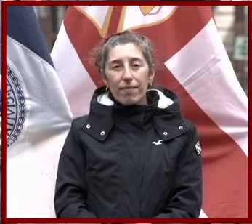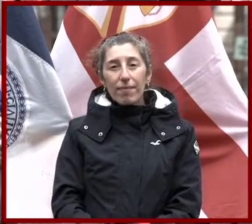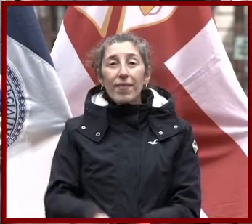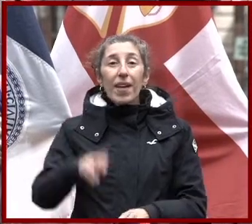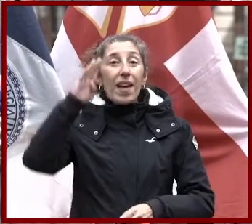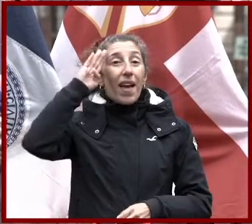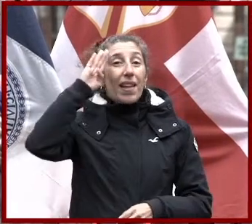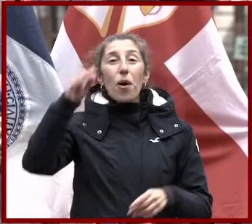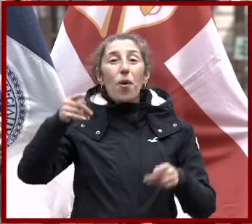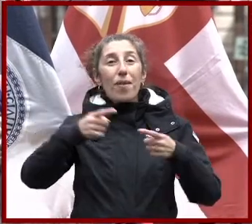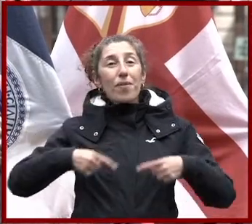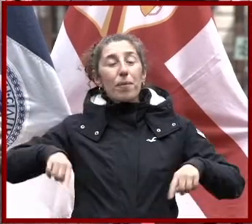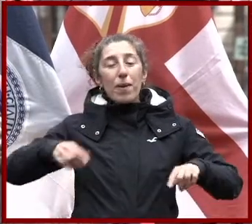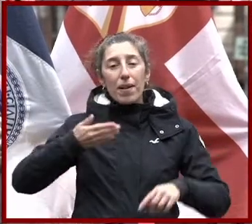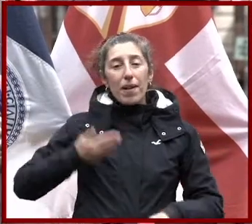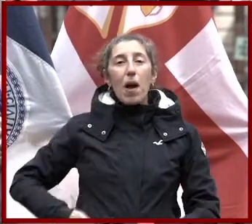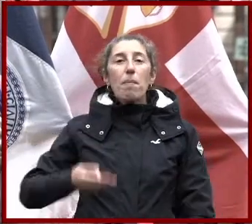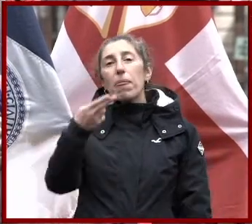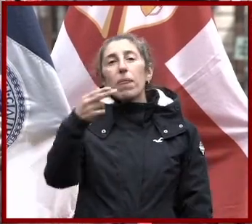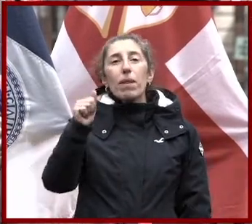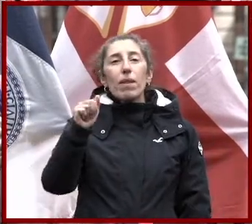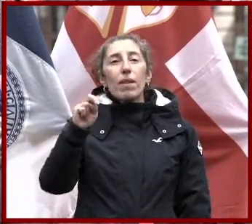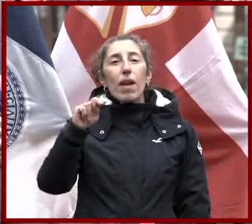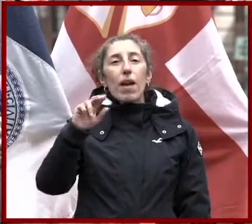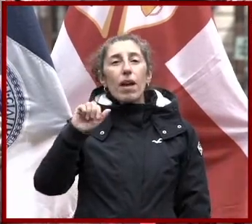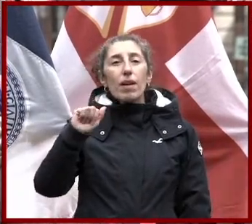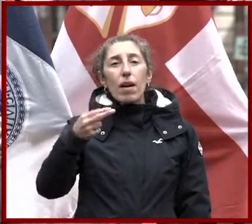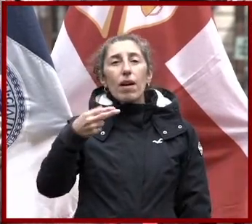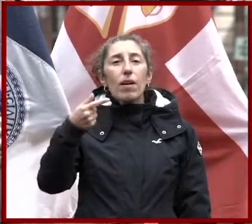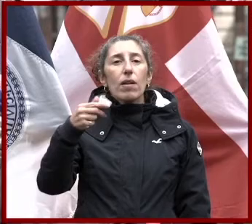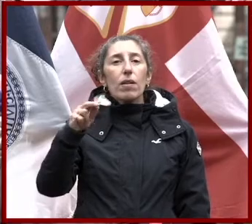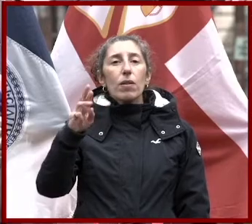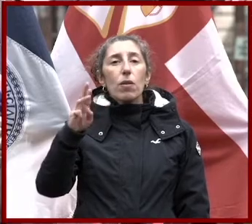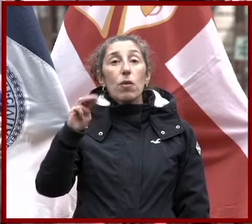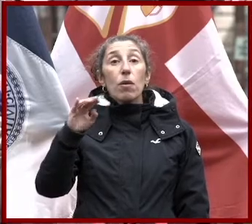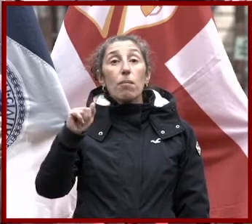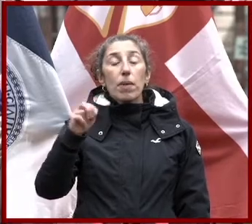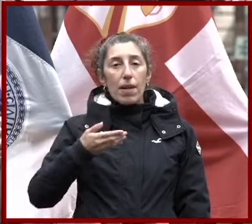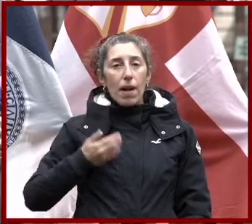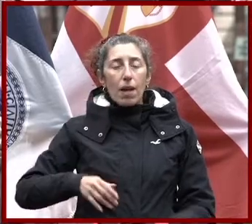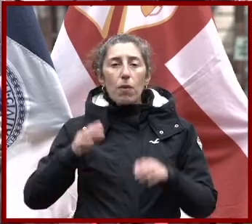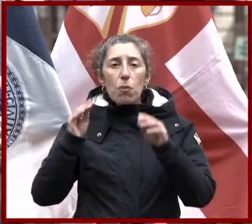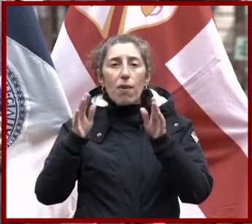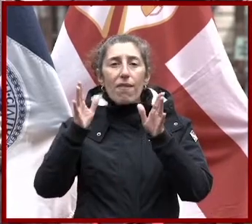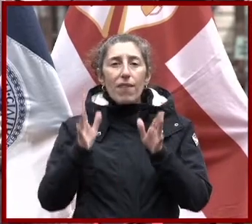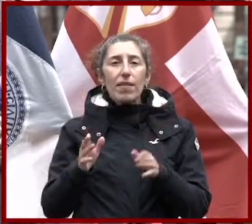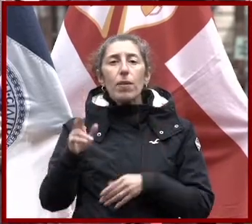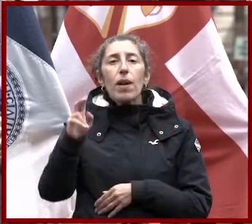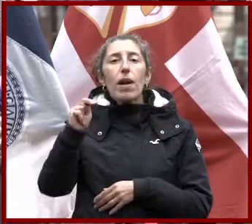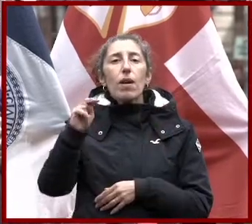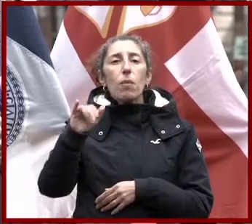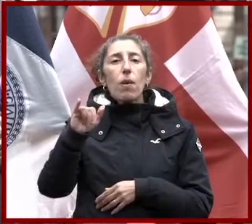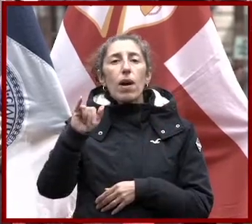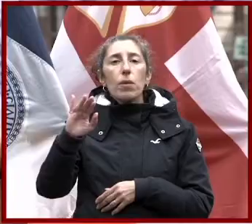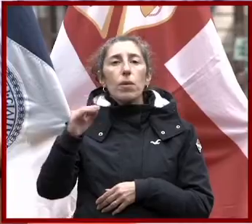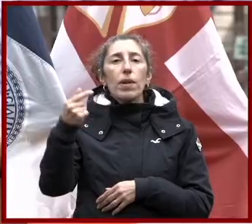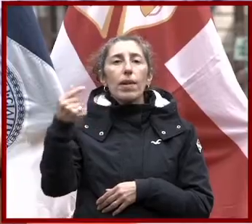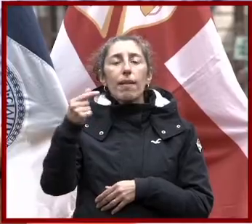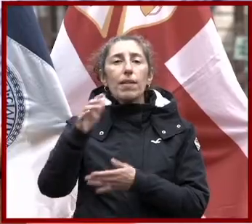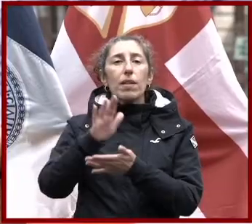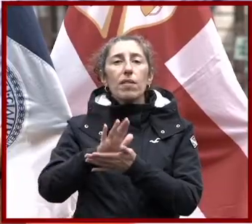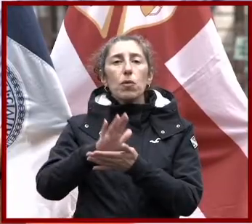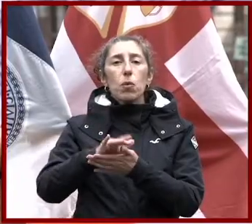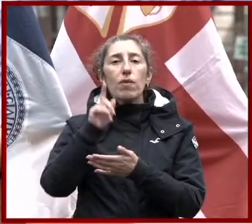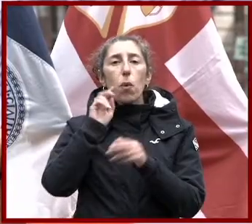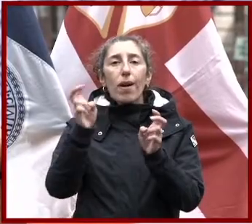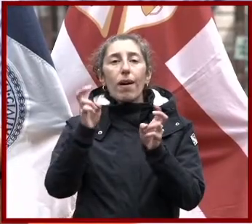Hi, everyone. I'm Hannah Gurman, and I'm a professor at NYU's Gallatin School of Individualized Study, and